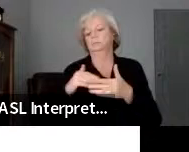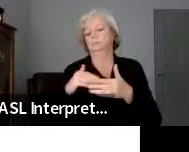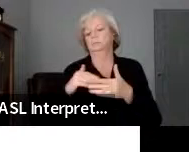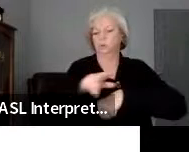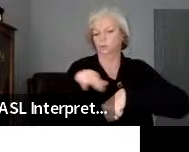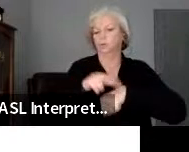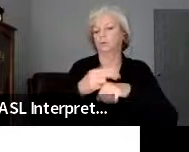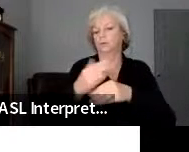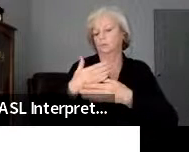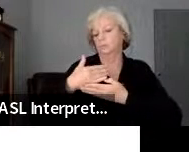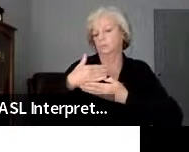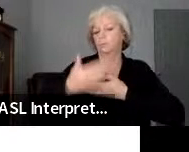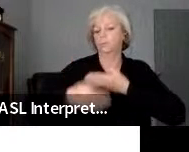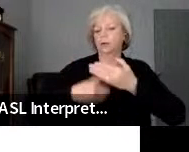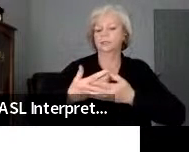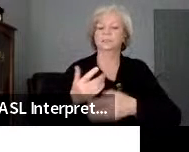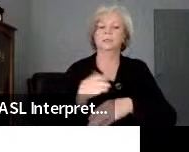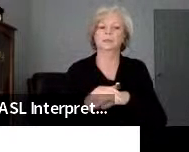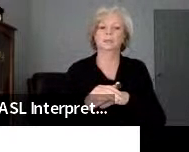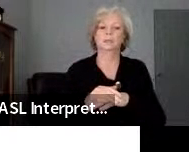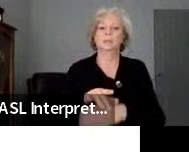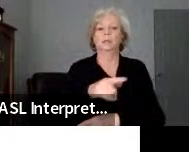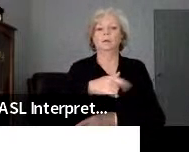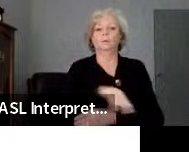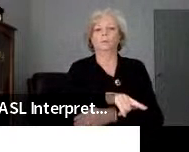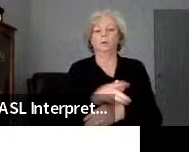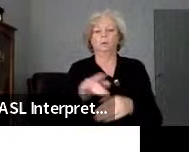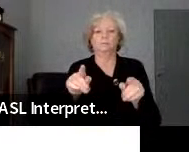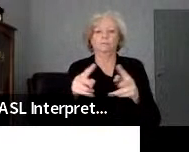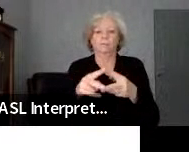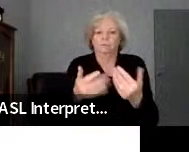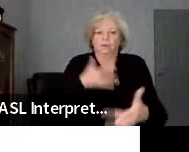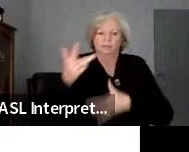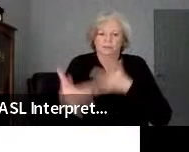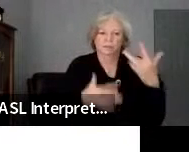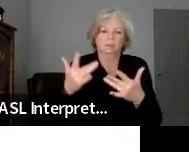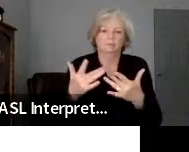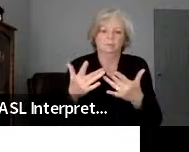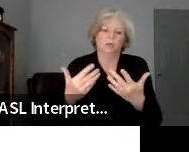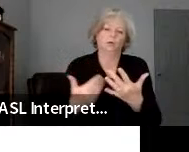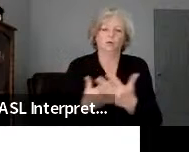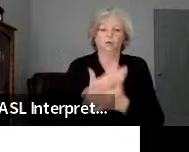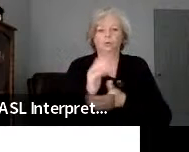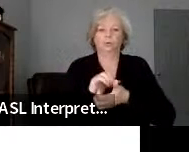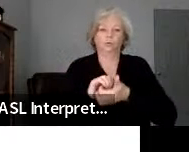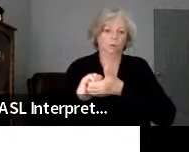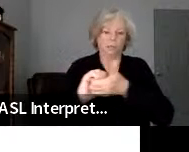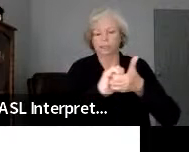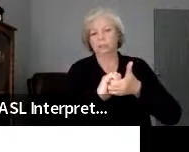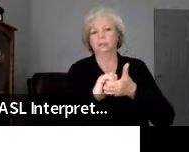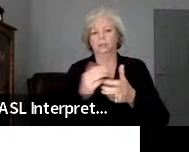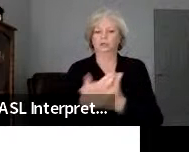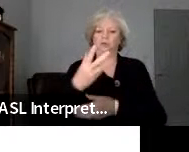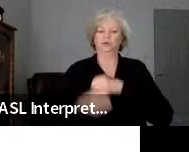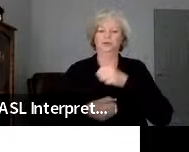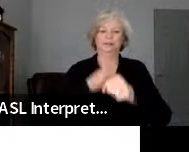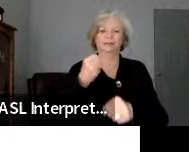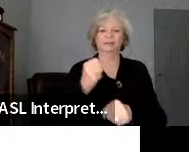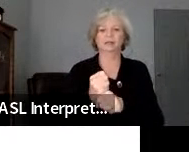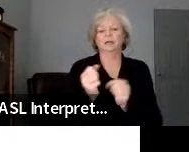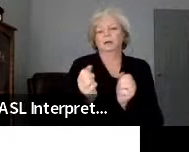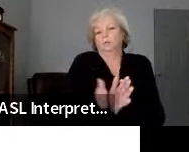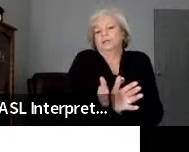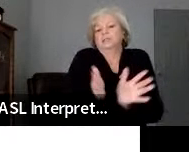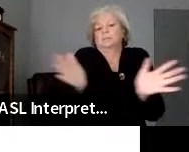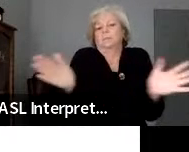And we're also getting very excited about our new coalitions coming on board in the new year. So that will expand some of our